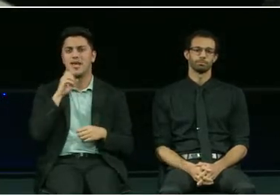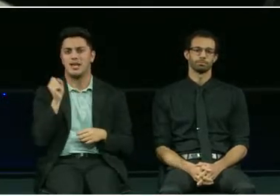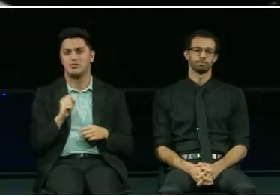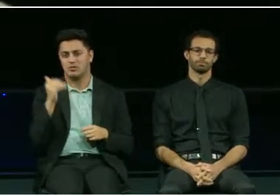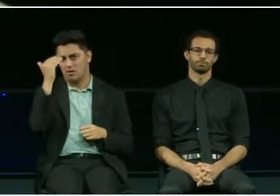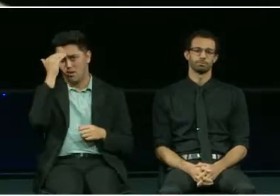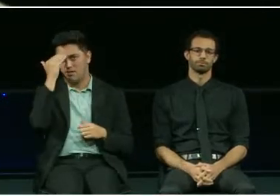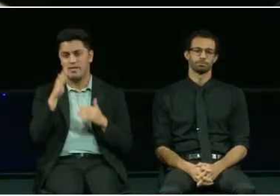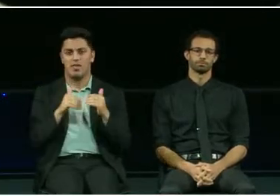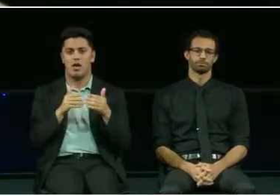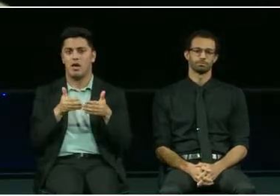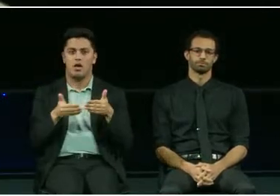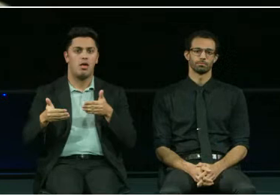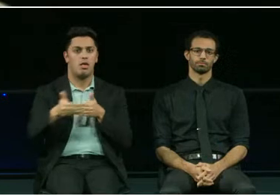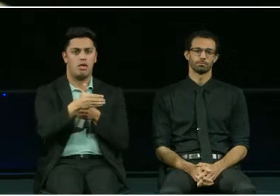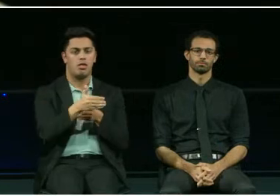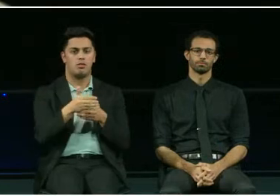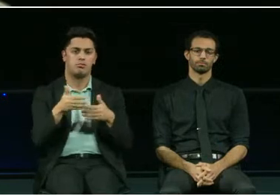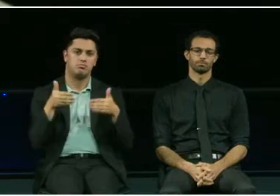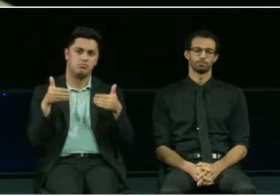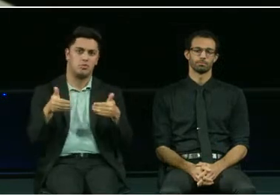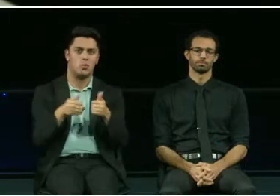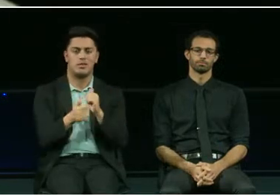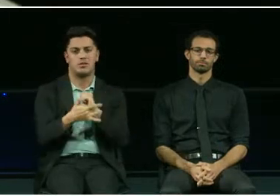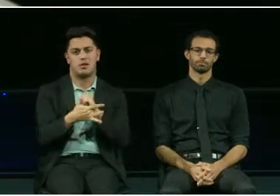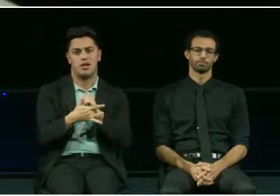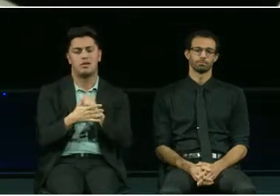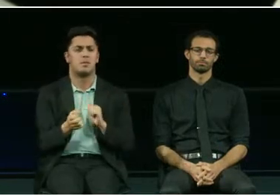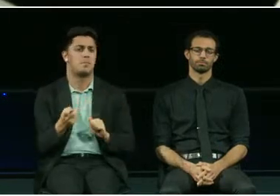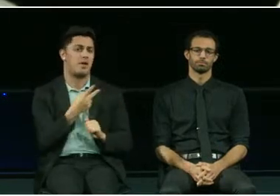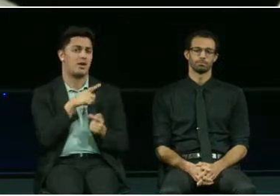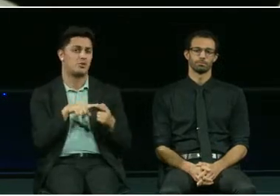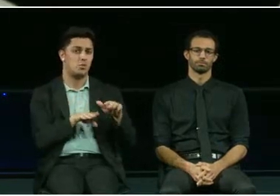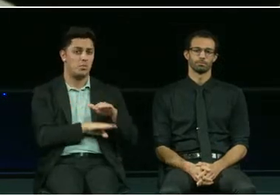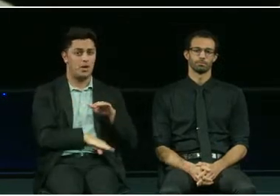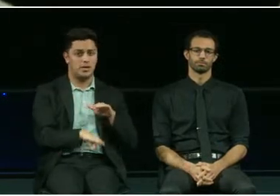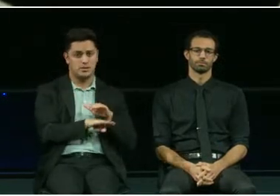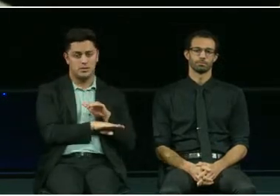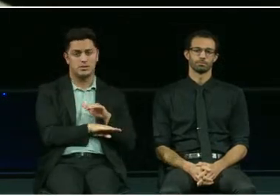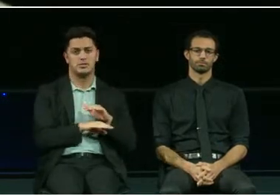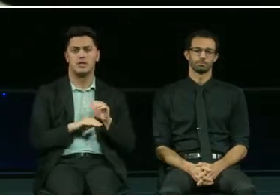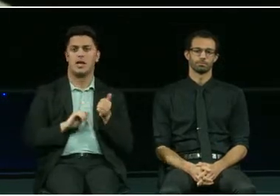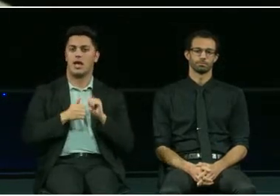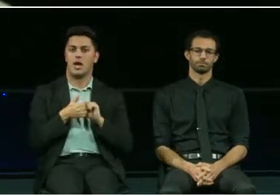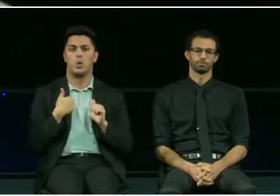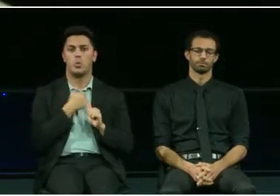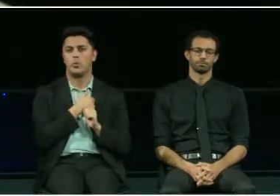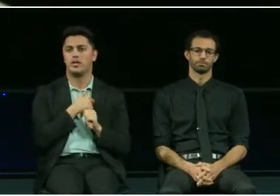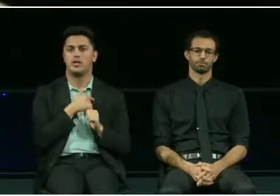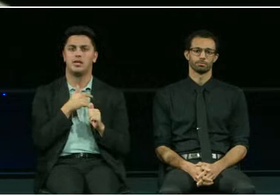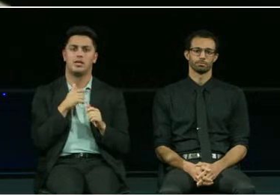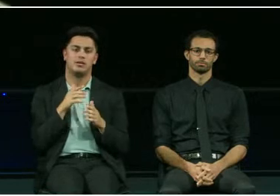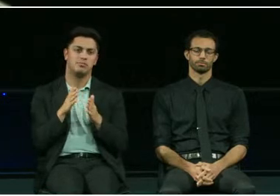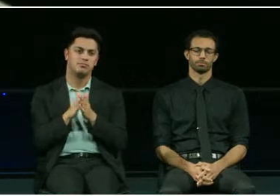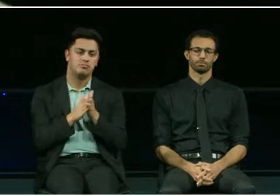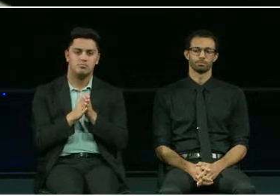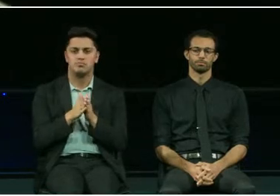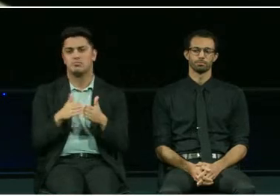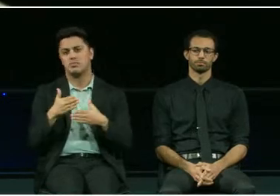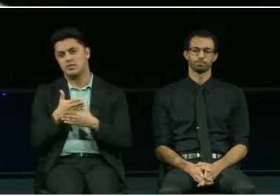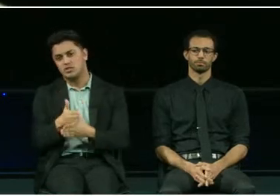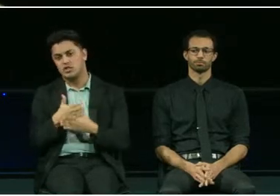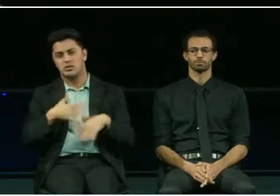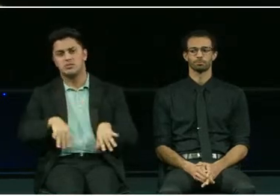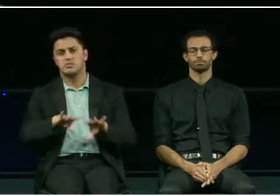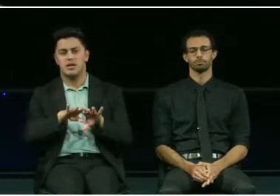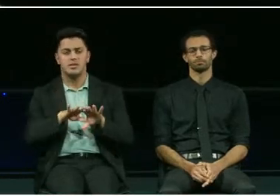proceeding ahead with a lot of technology. Go back to the basics, look at how we thrive and how we share our space and